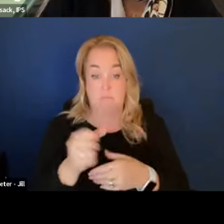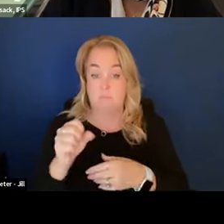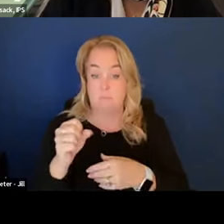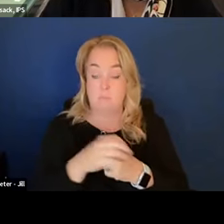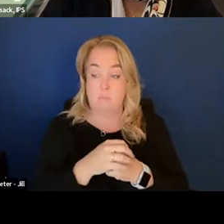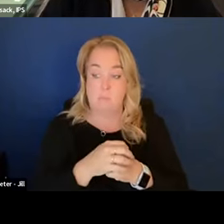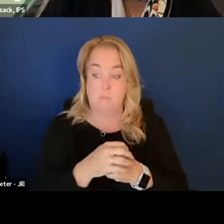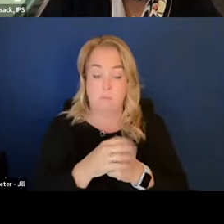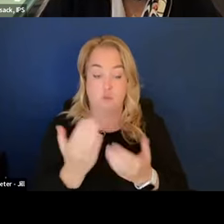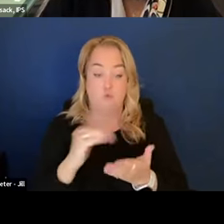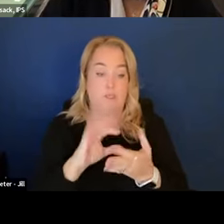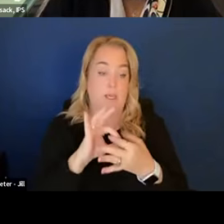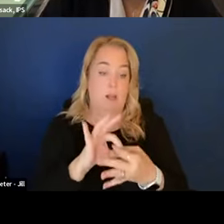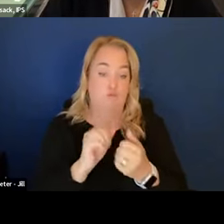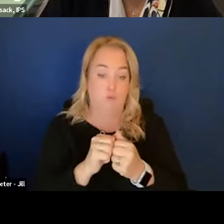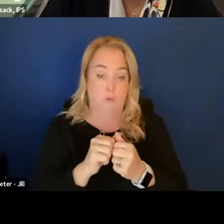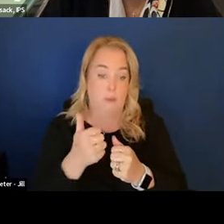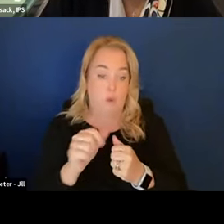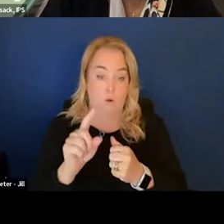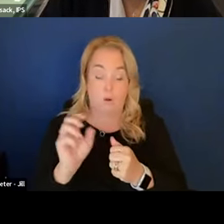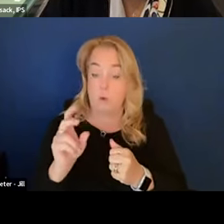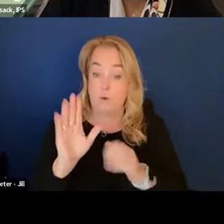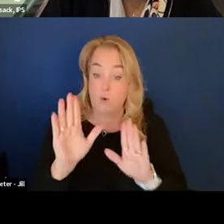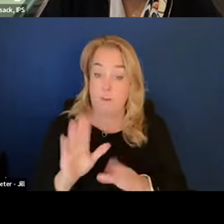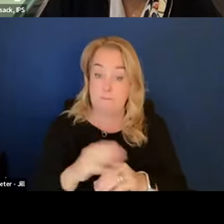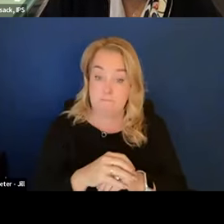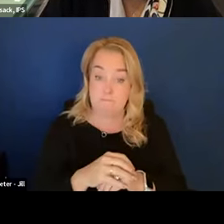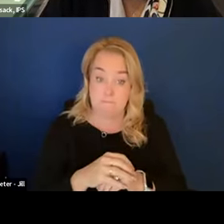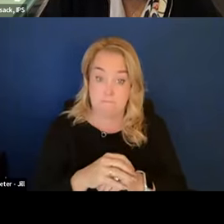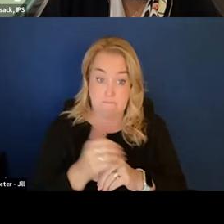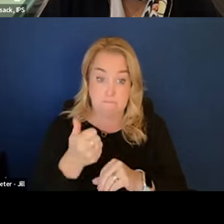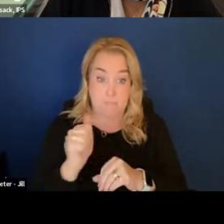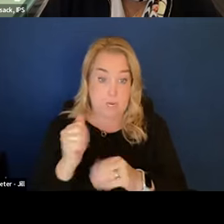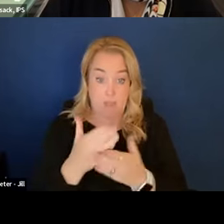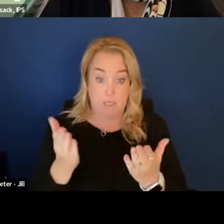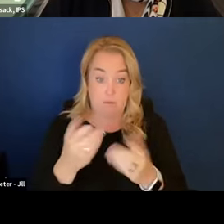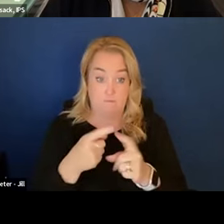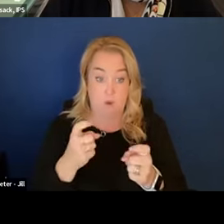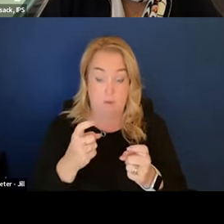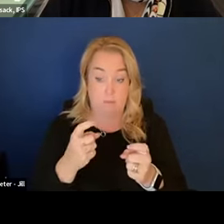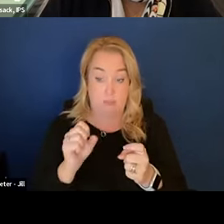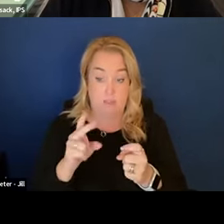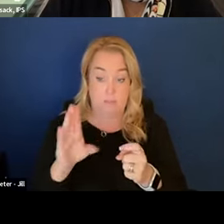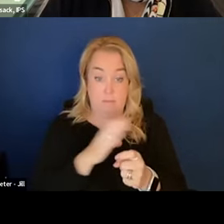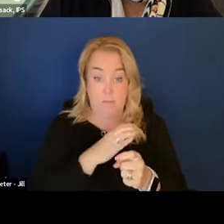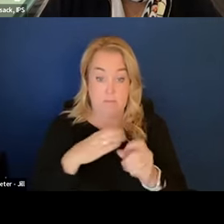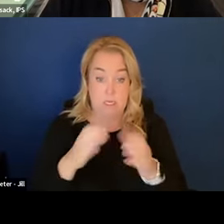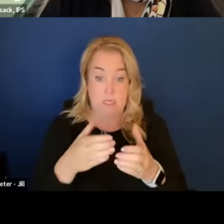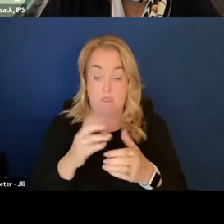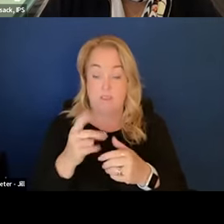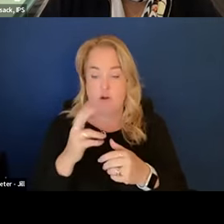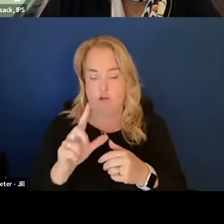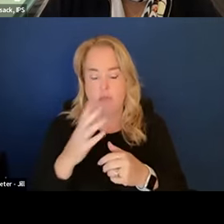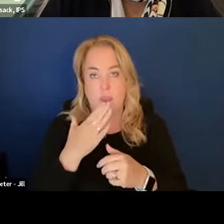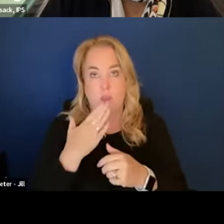We'll reconnect with anyone else. Great. All right. Anything from the subcommittee? Daryl, thank you so